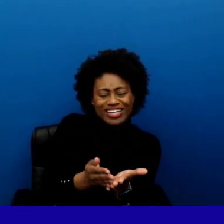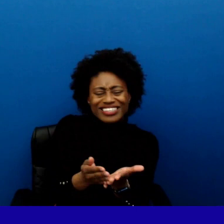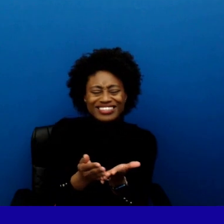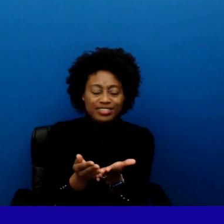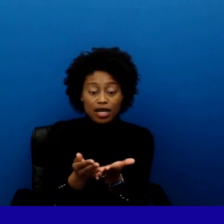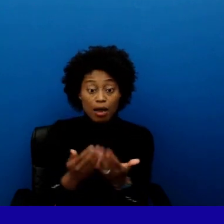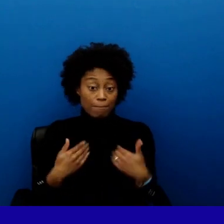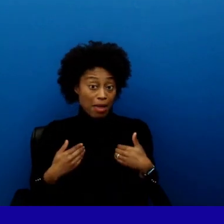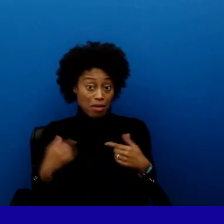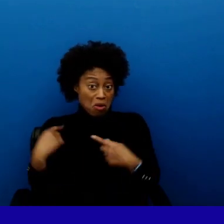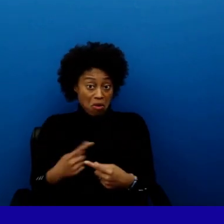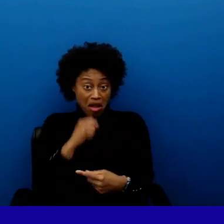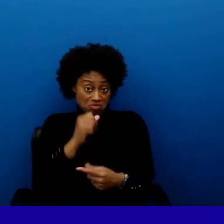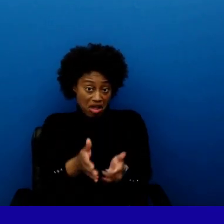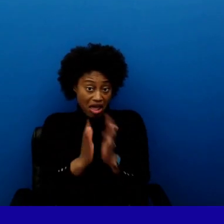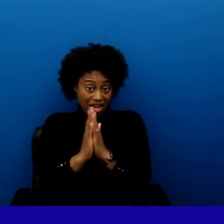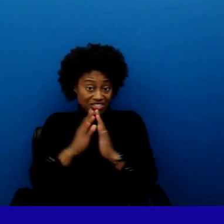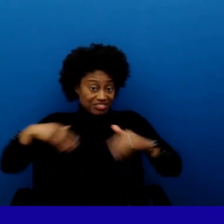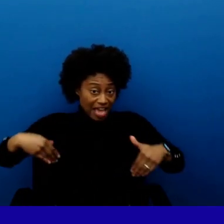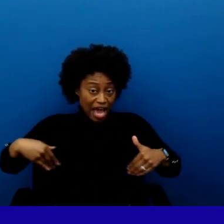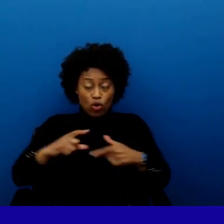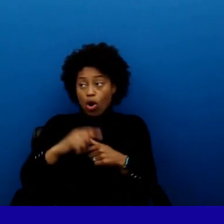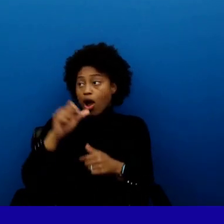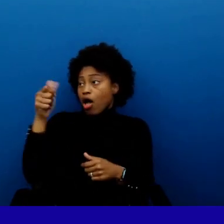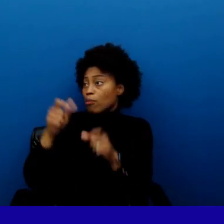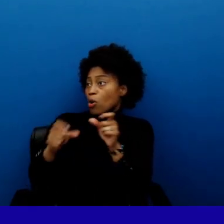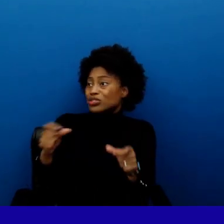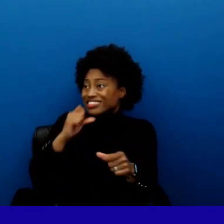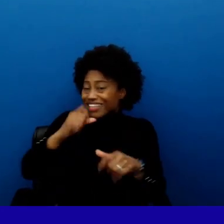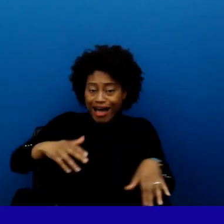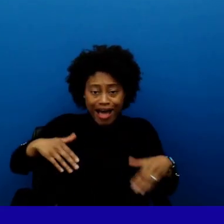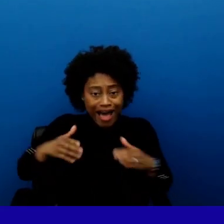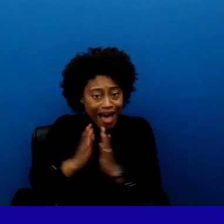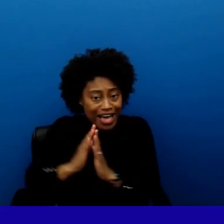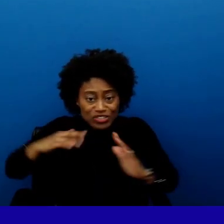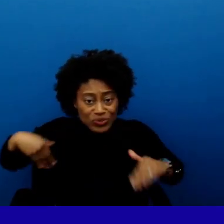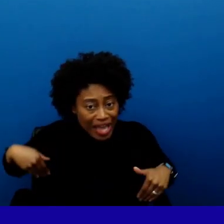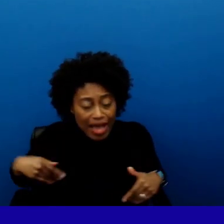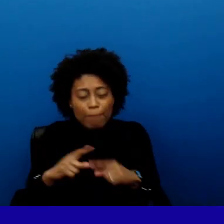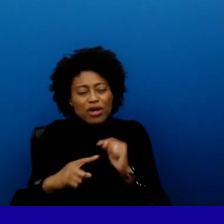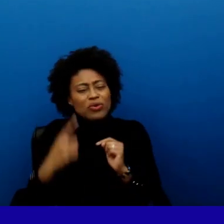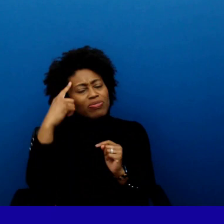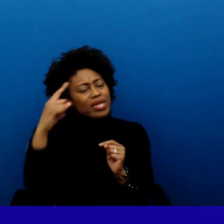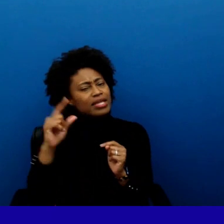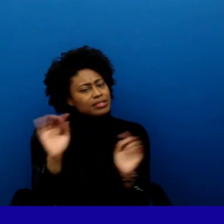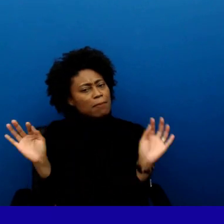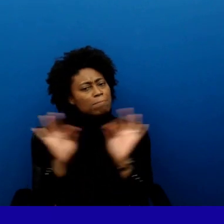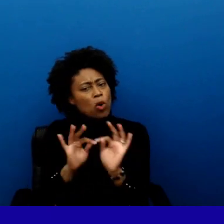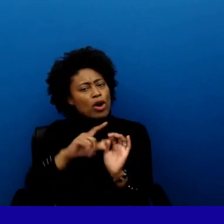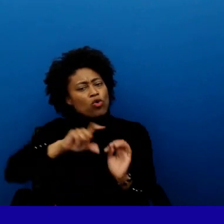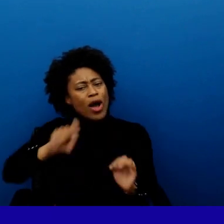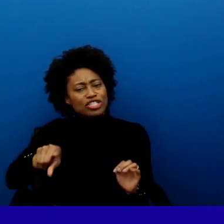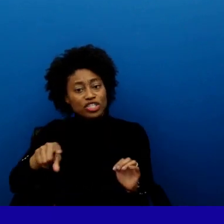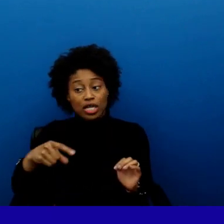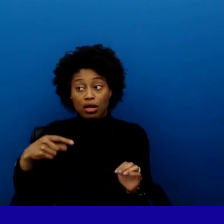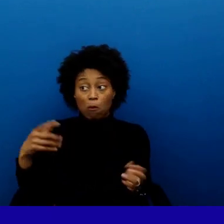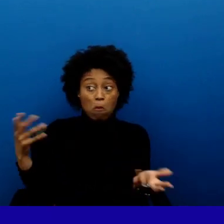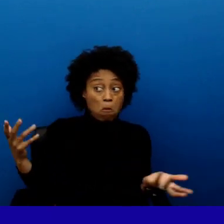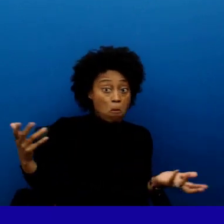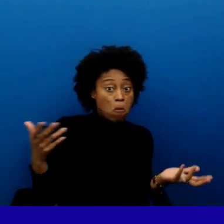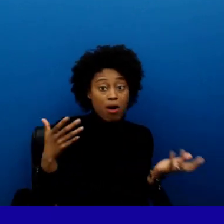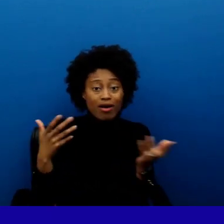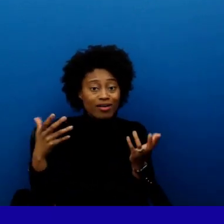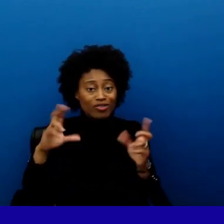book? What is something you want to share, maybe that I haven't asked you or someone else hasn't asked you that you think is helpful